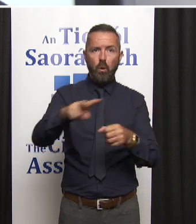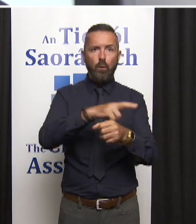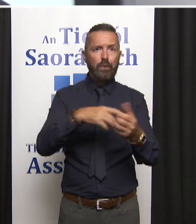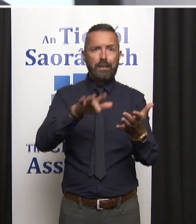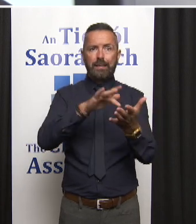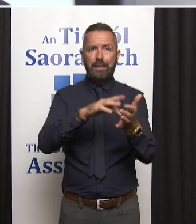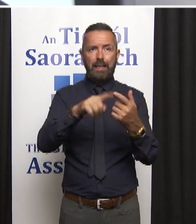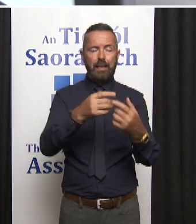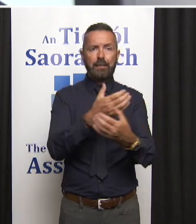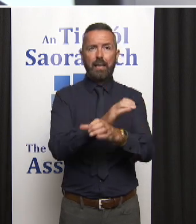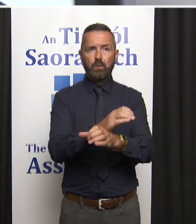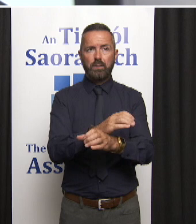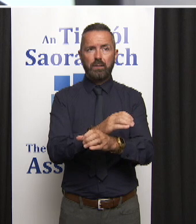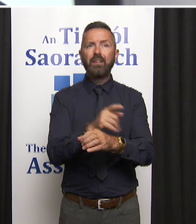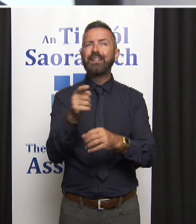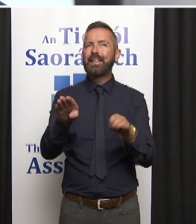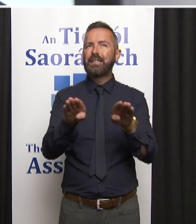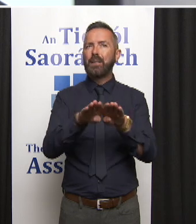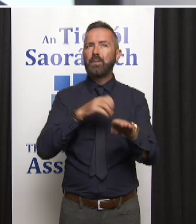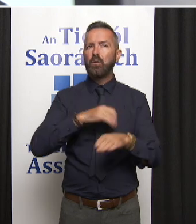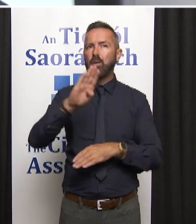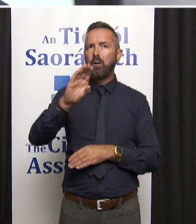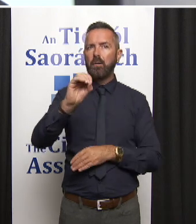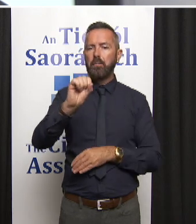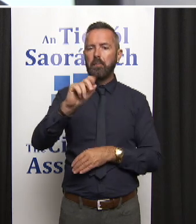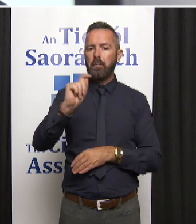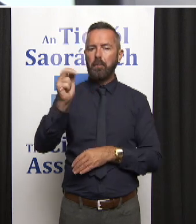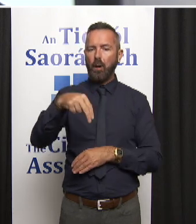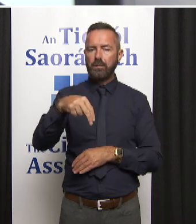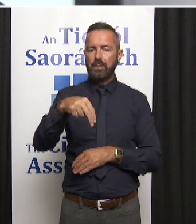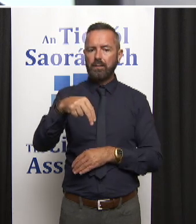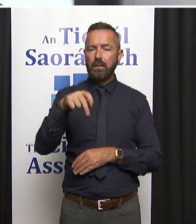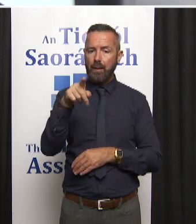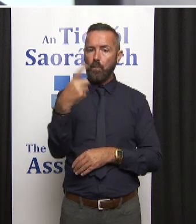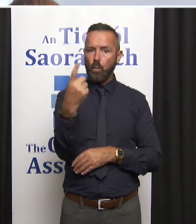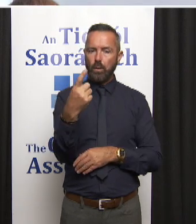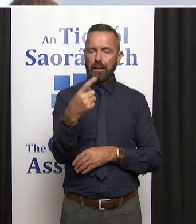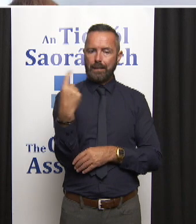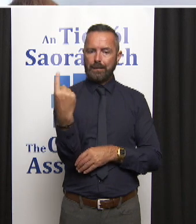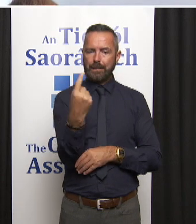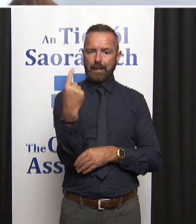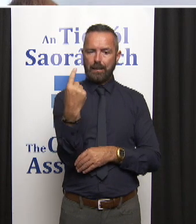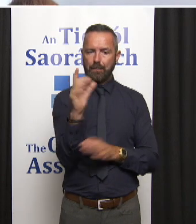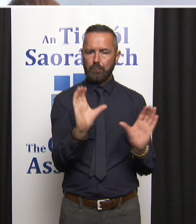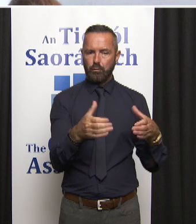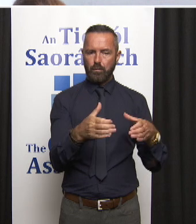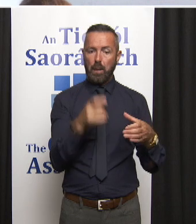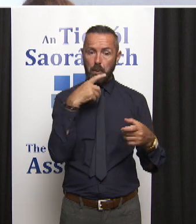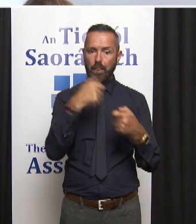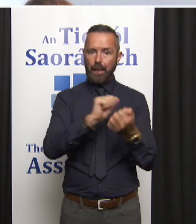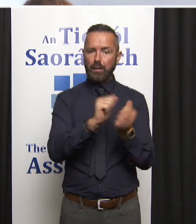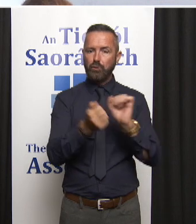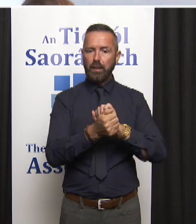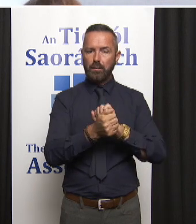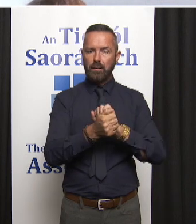big. And that was like Boston, and for many years that's how they ran their system, one single constituency. But they changed it, and you might remember the